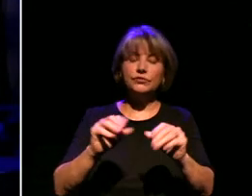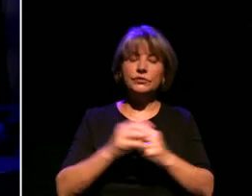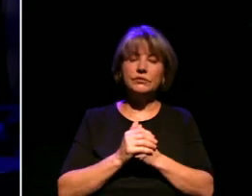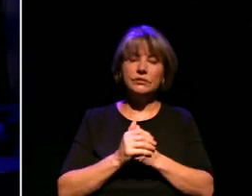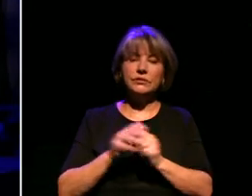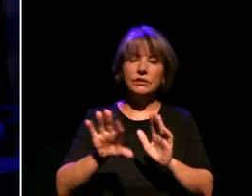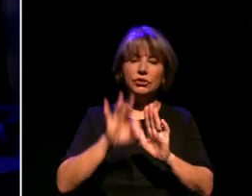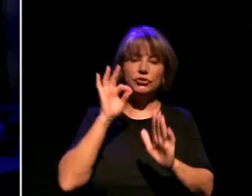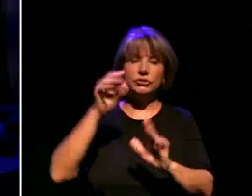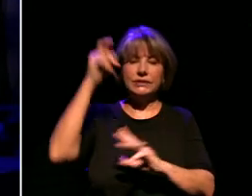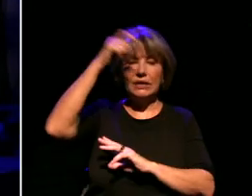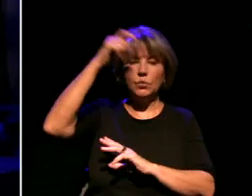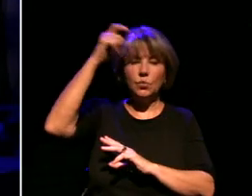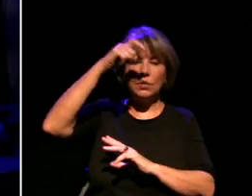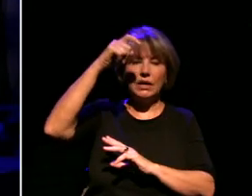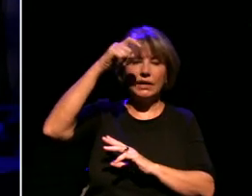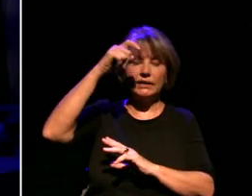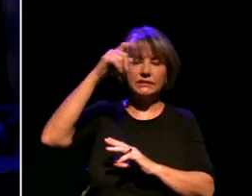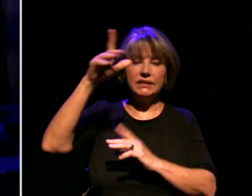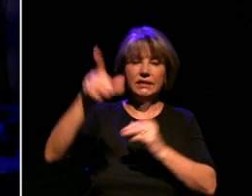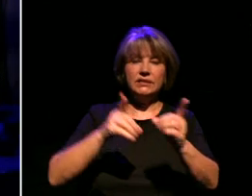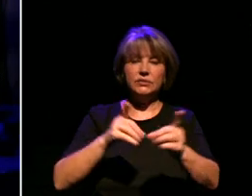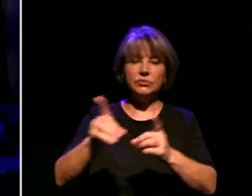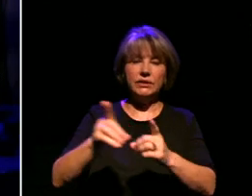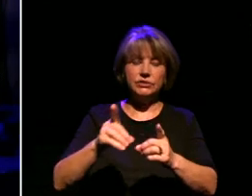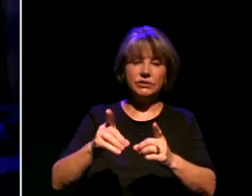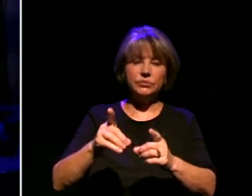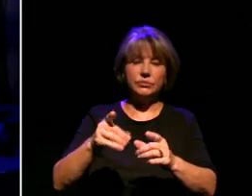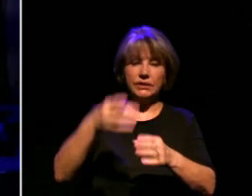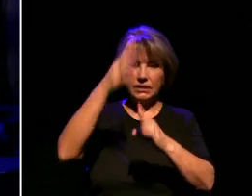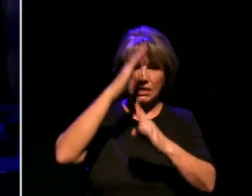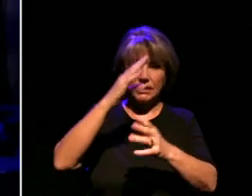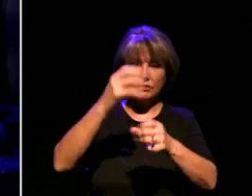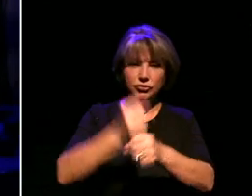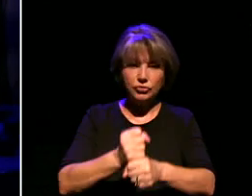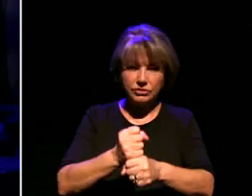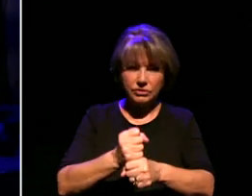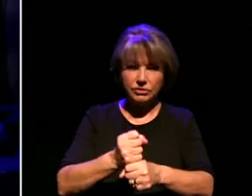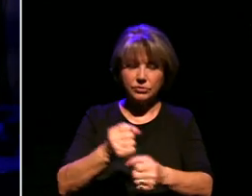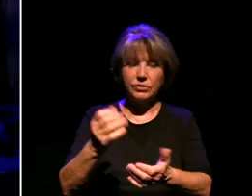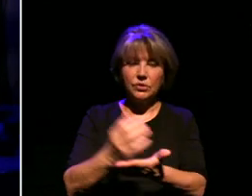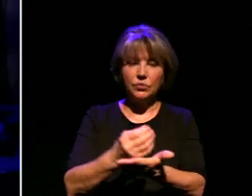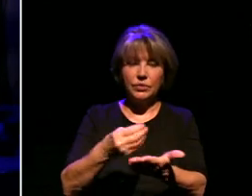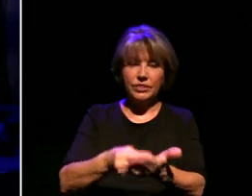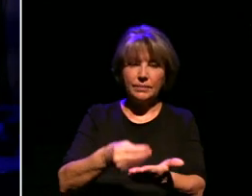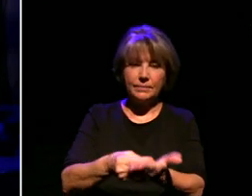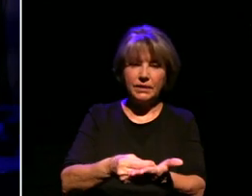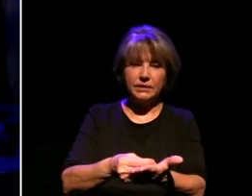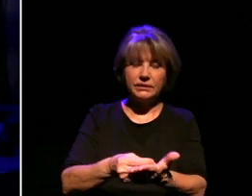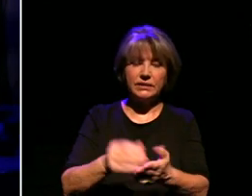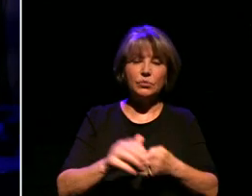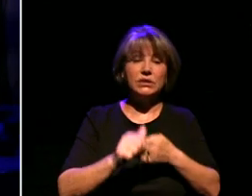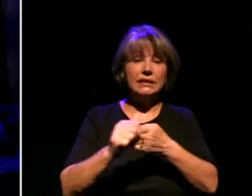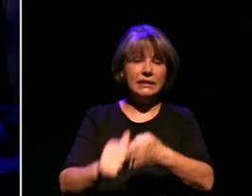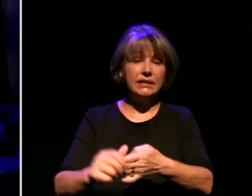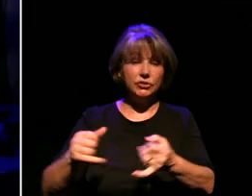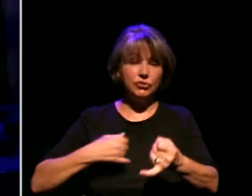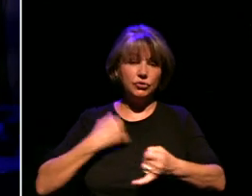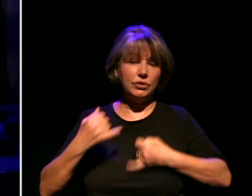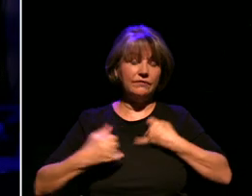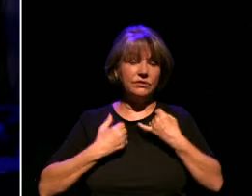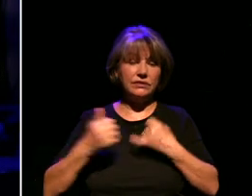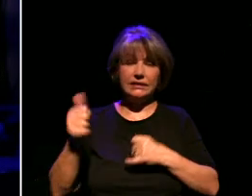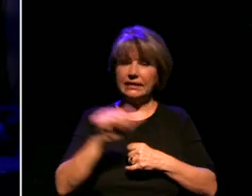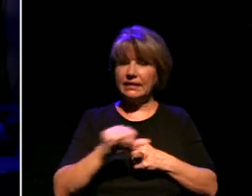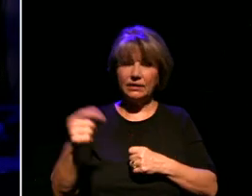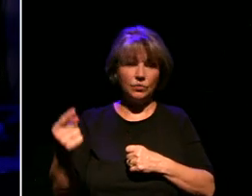a wise direction for the finances God has entrusted to you, leading them to a joyful, and your family and anyone